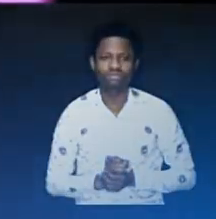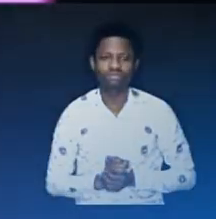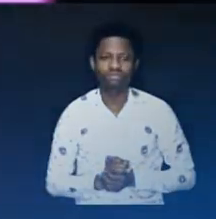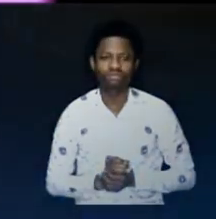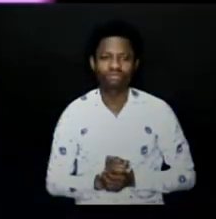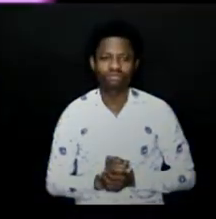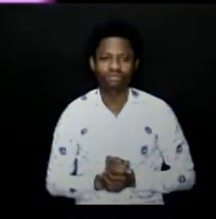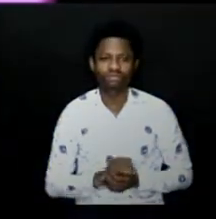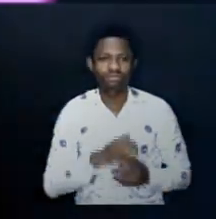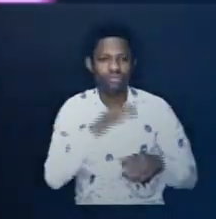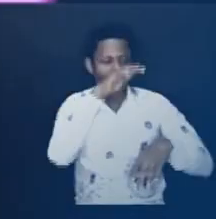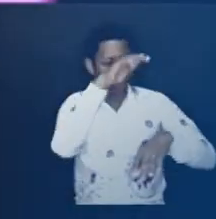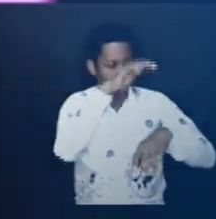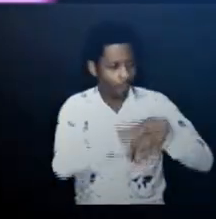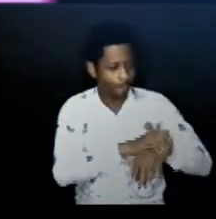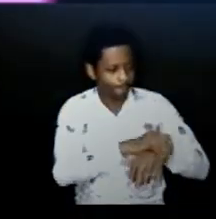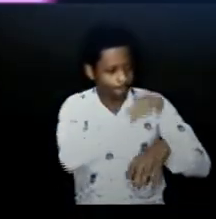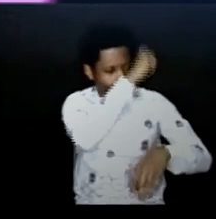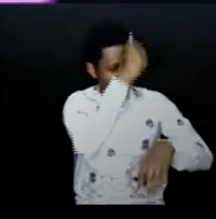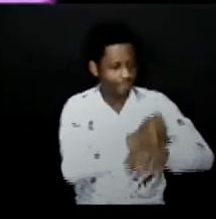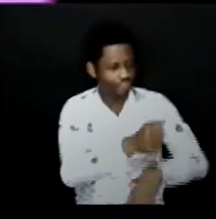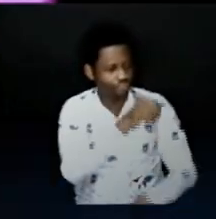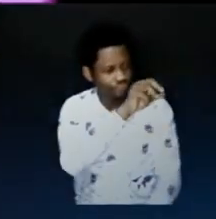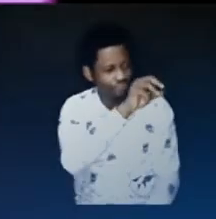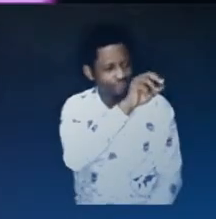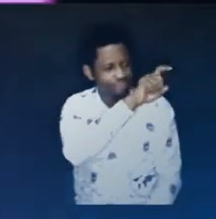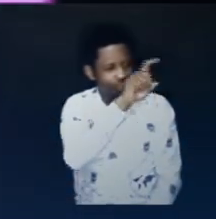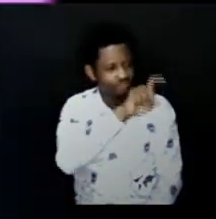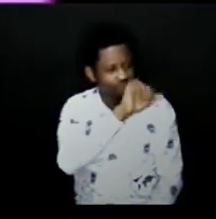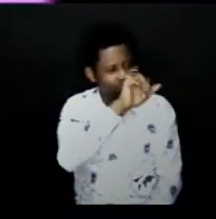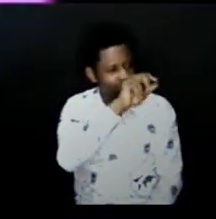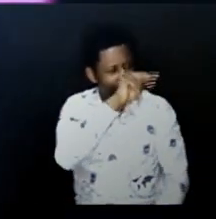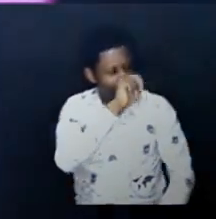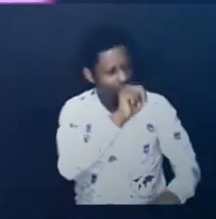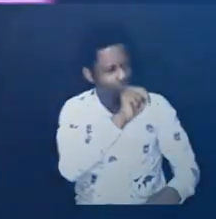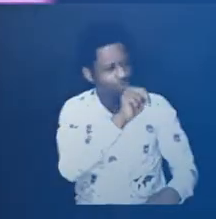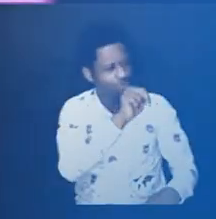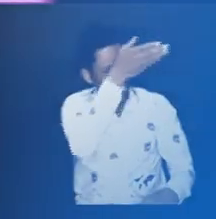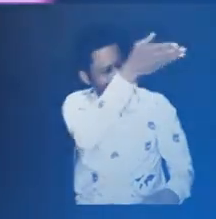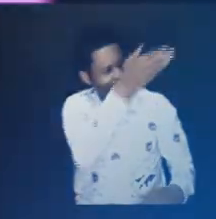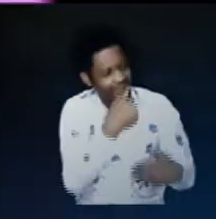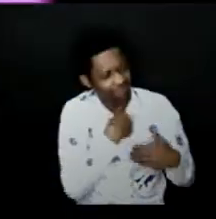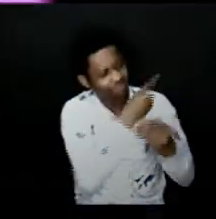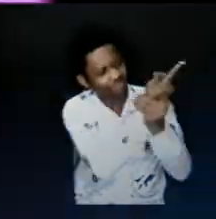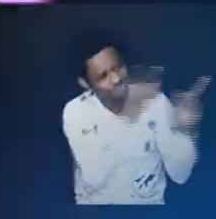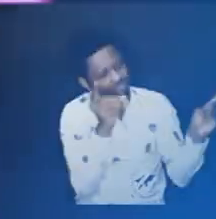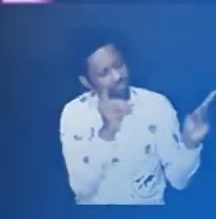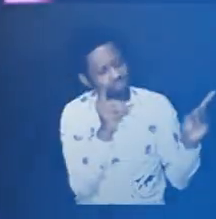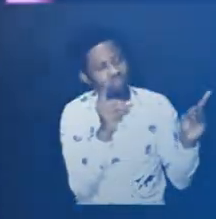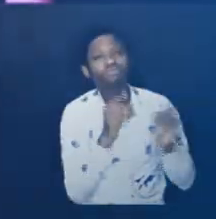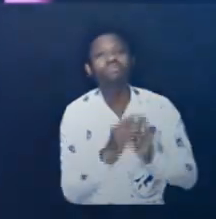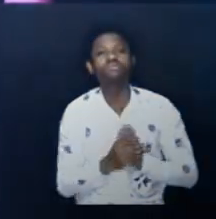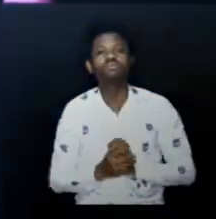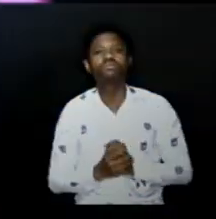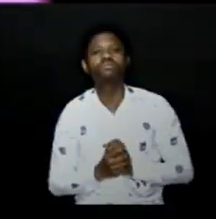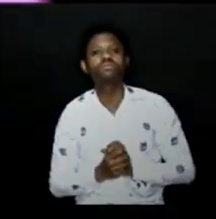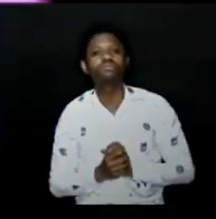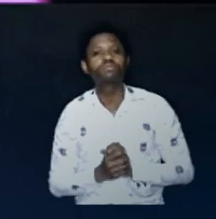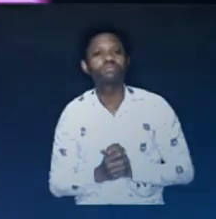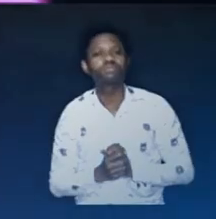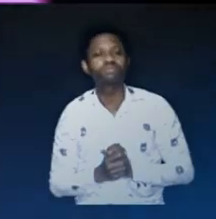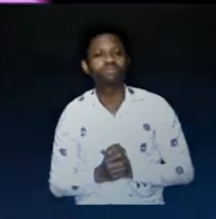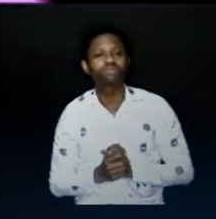so. On Mount Zion there will be deliverance. Ozion be personal ni fefri anase mfa hudie